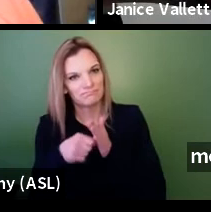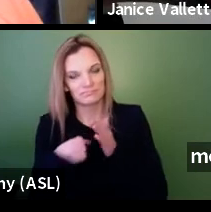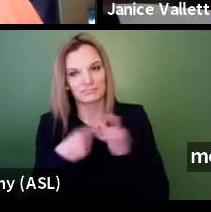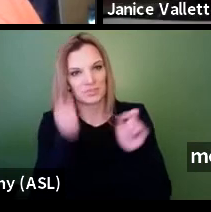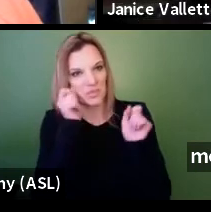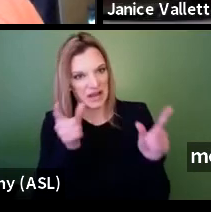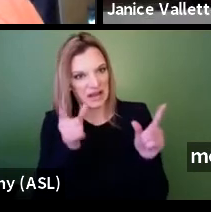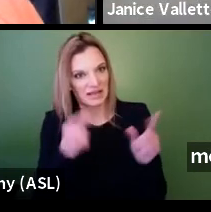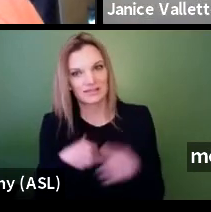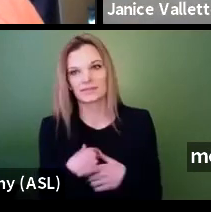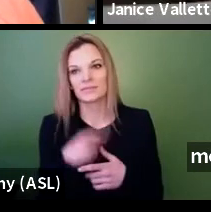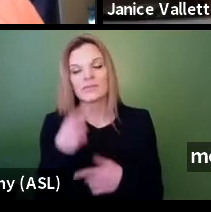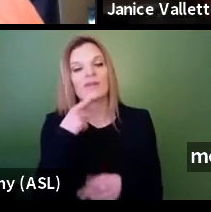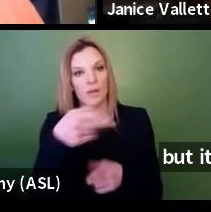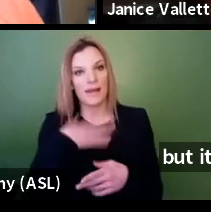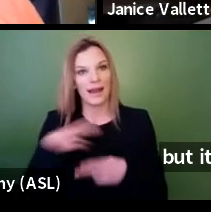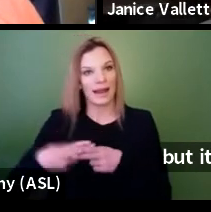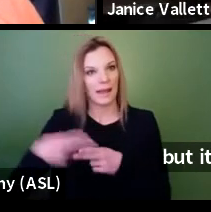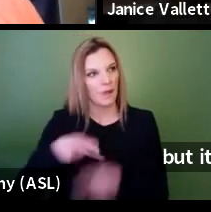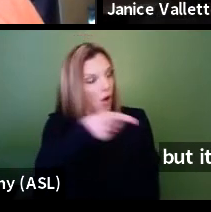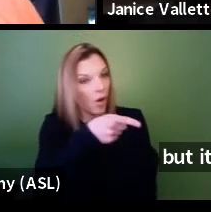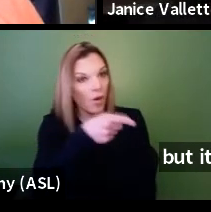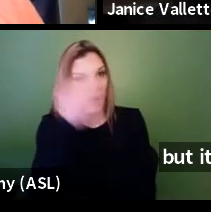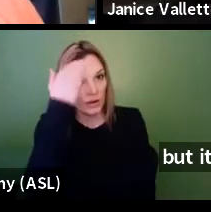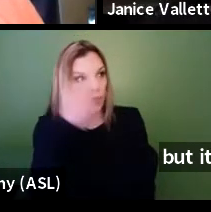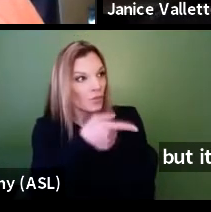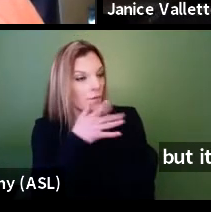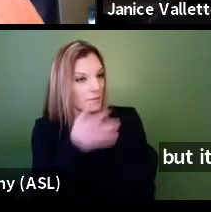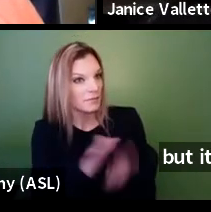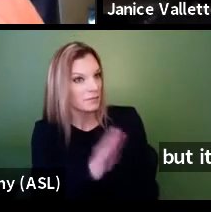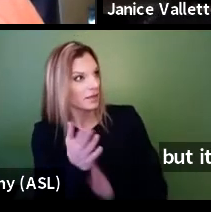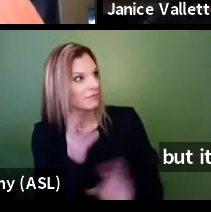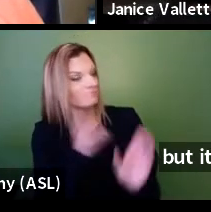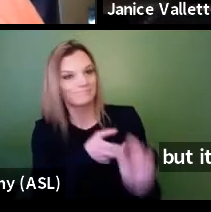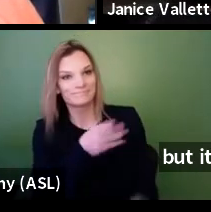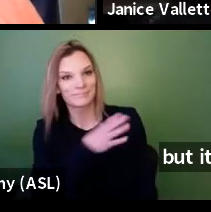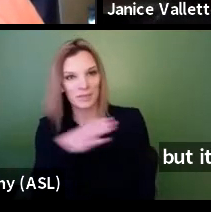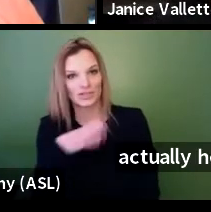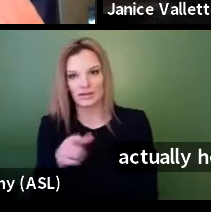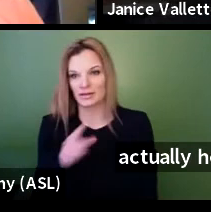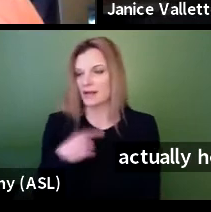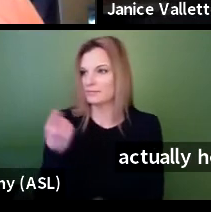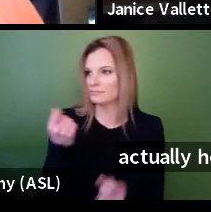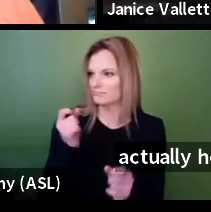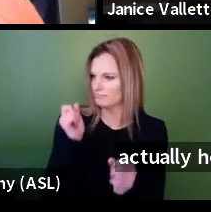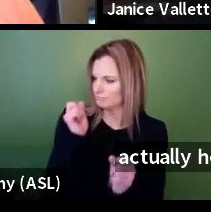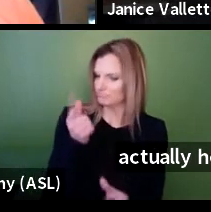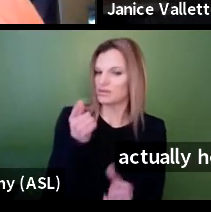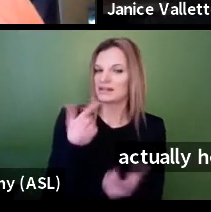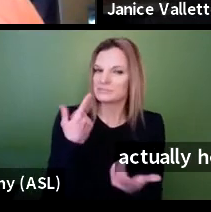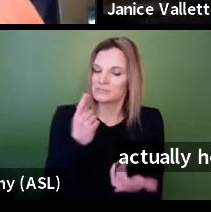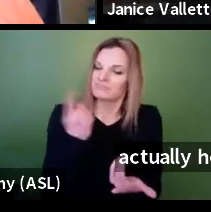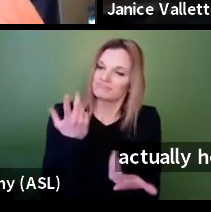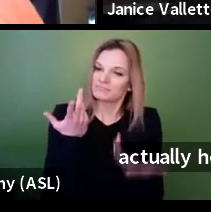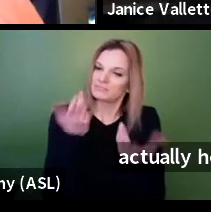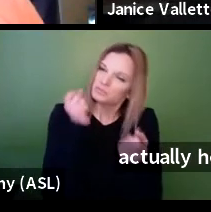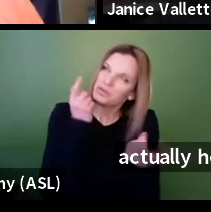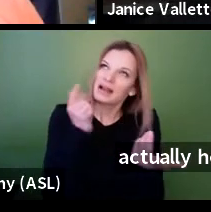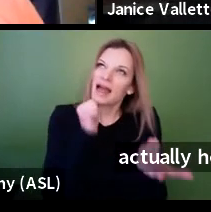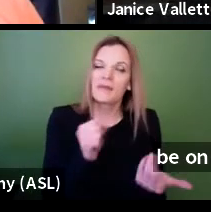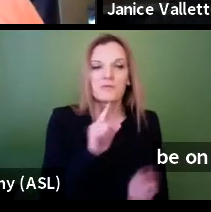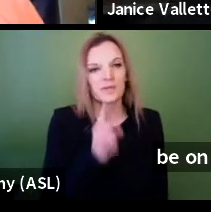people actually heard my name and said, oh my gosh, like you're gonna be on the commission. So I'm not surprised, I'm pleased, but it's very interesting to me.